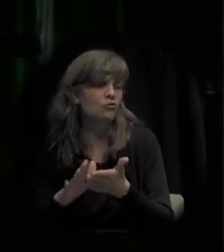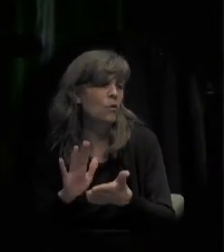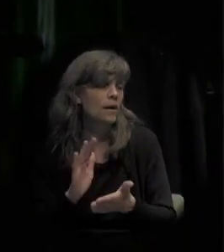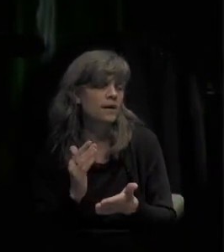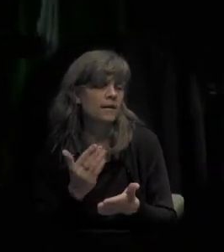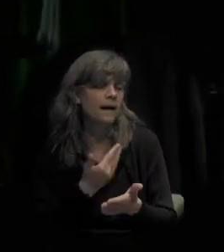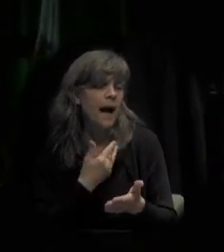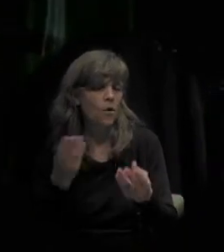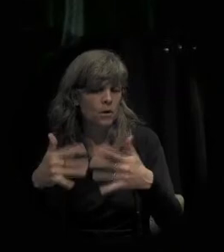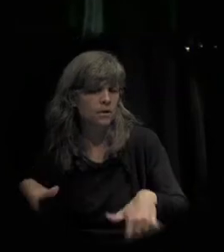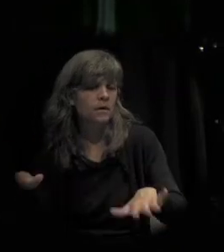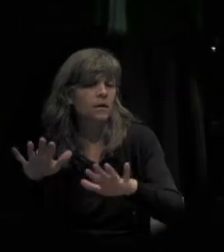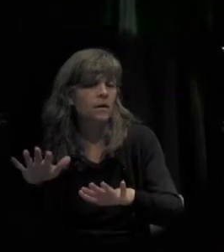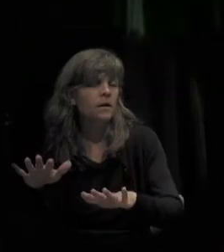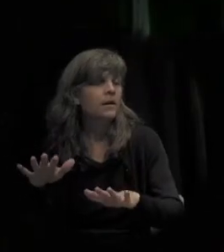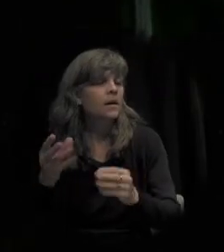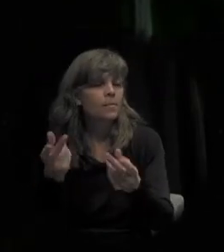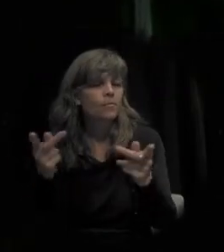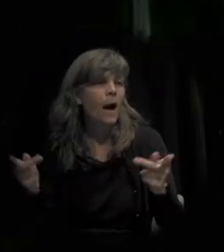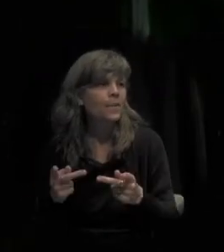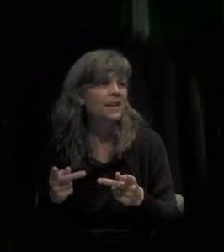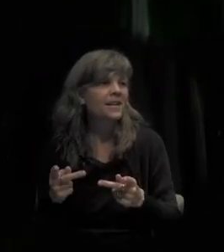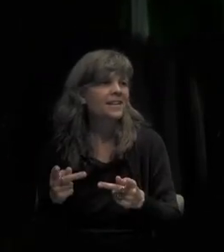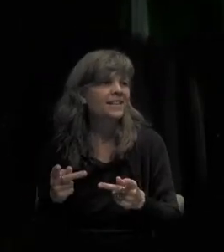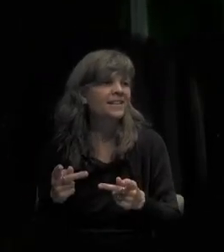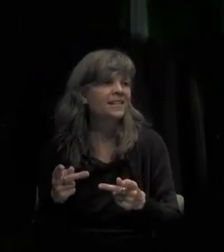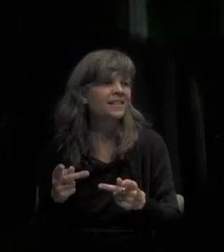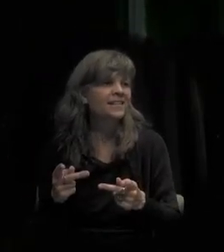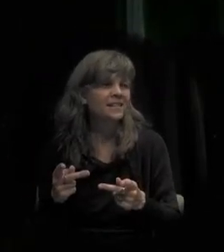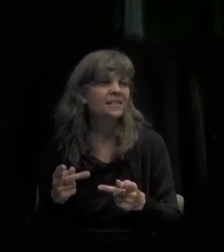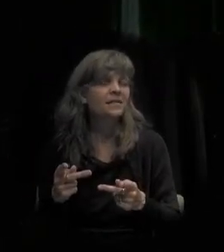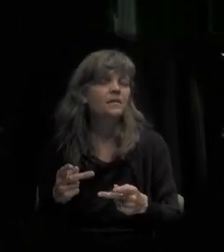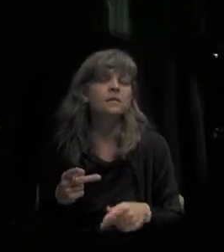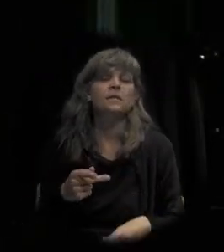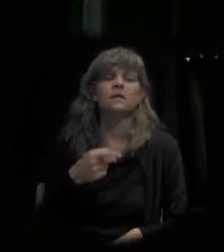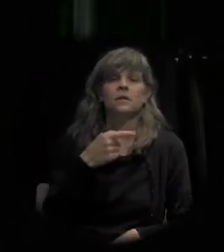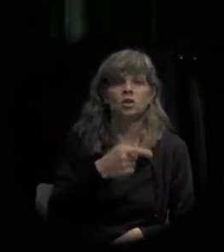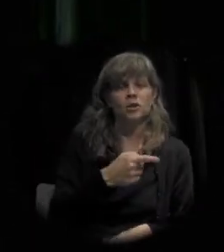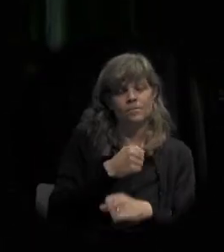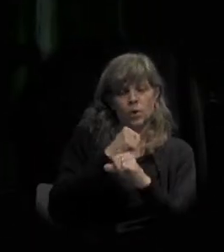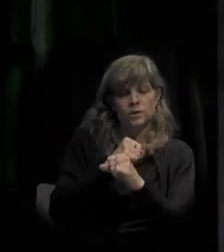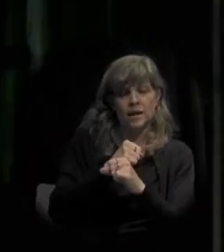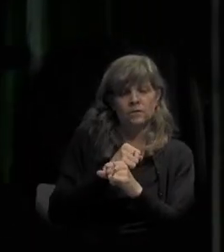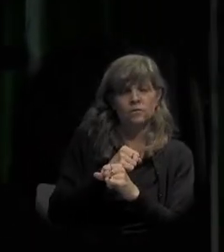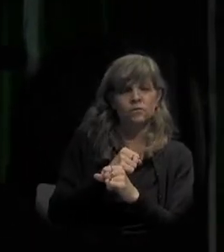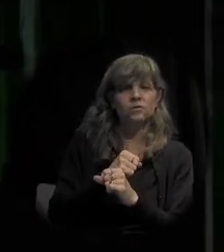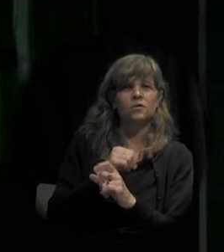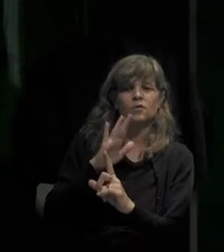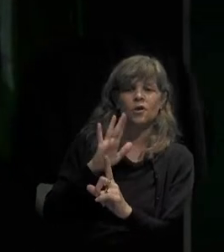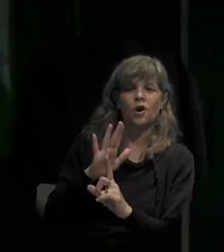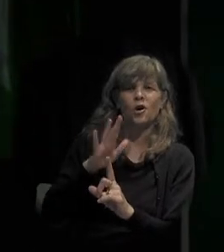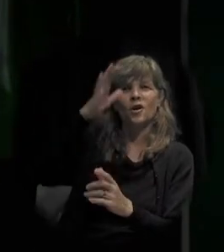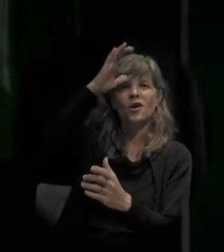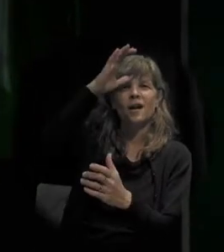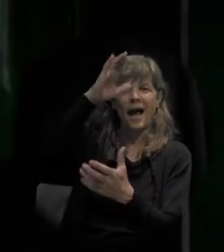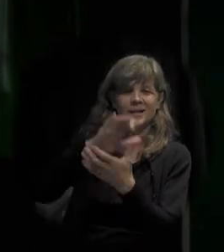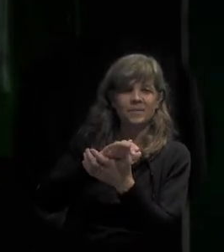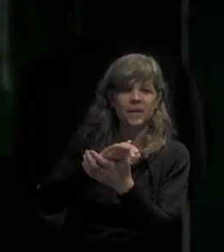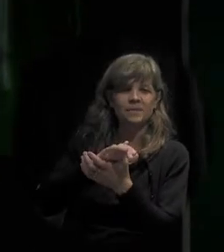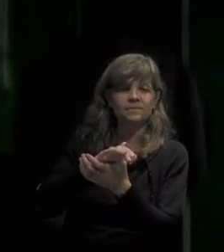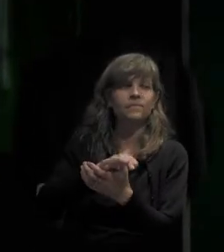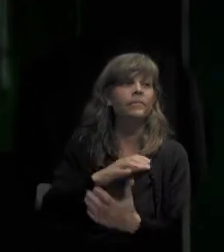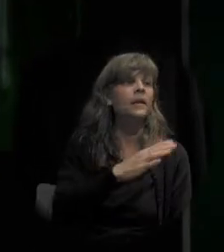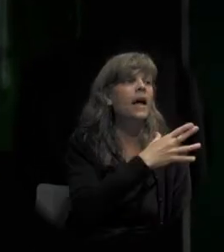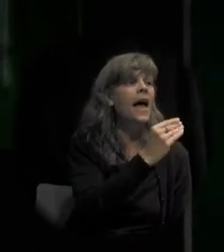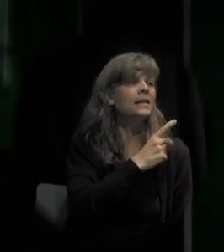Because of that, David actually blesses her and says this. This is chapter 25. Blessed be the Lord God of Israel who sent